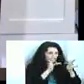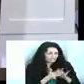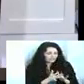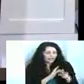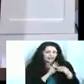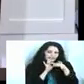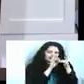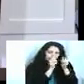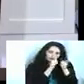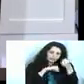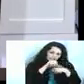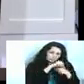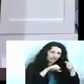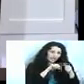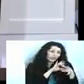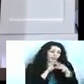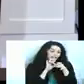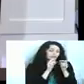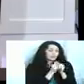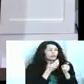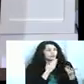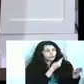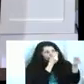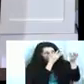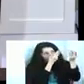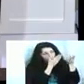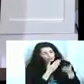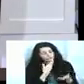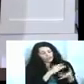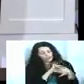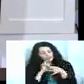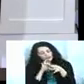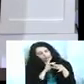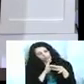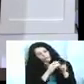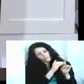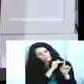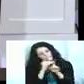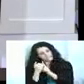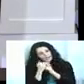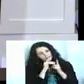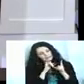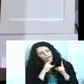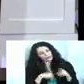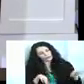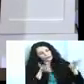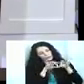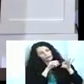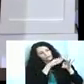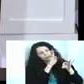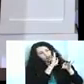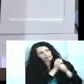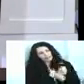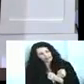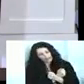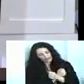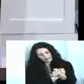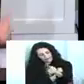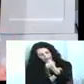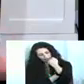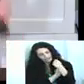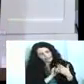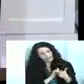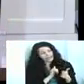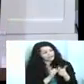connectedness with one another, the connectedness with the good news, the connectedness that reminds us that we are worthy of God's love. That no